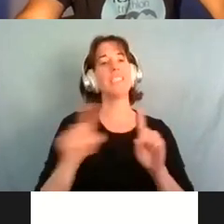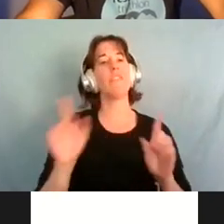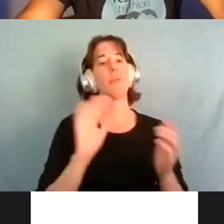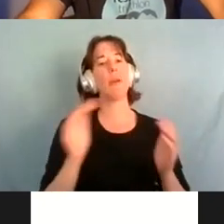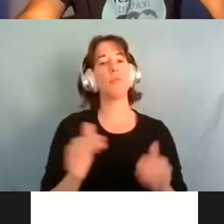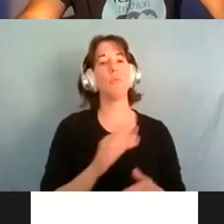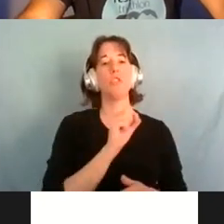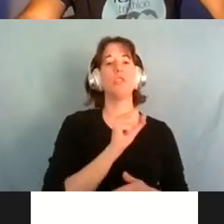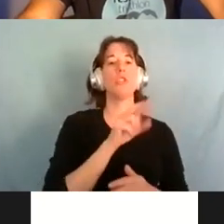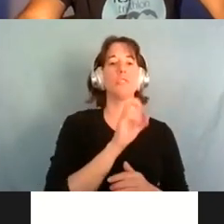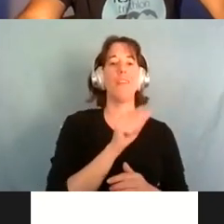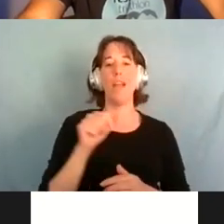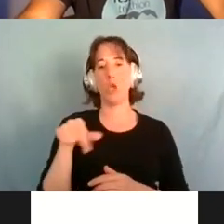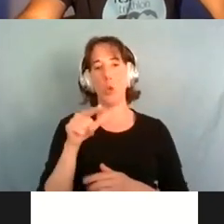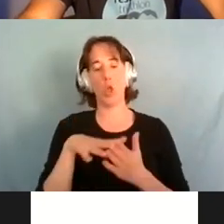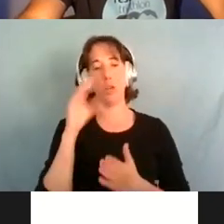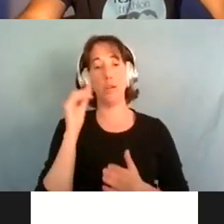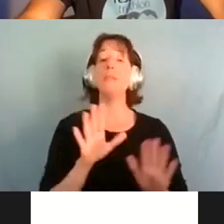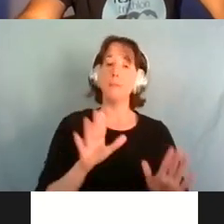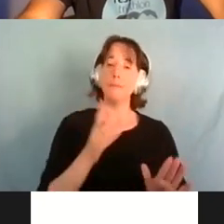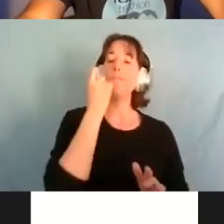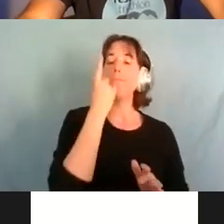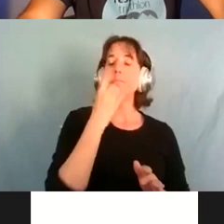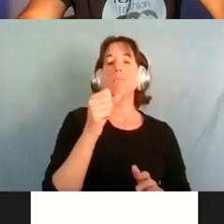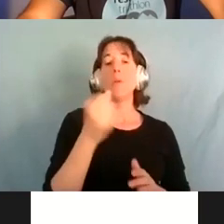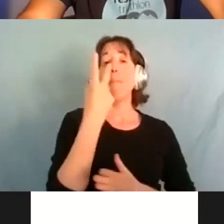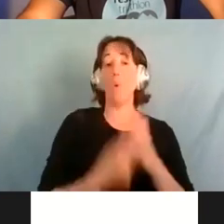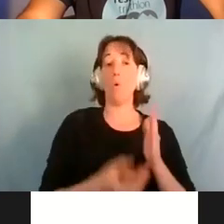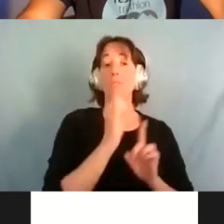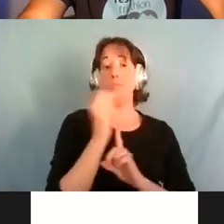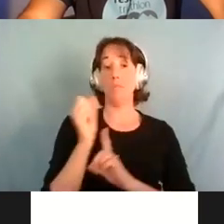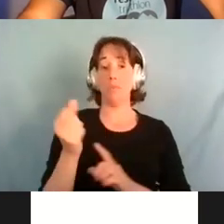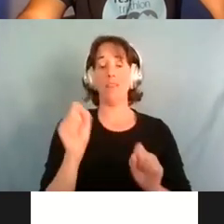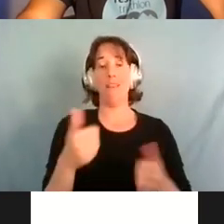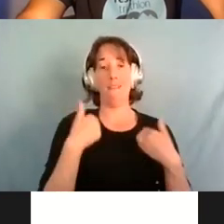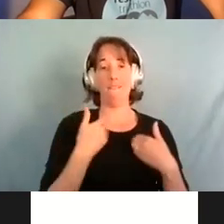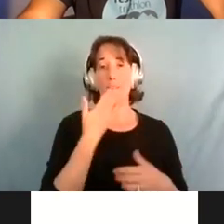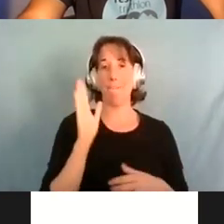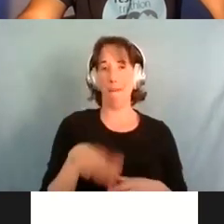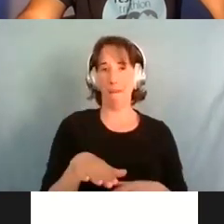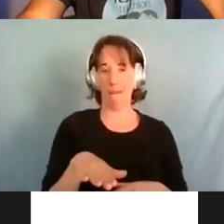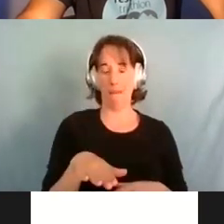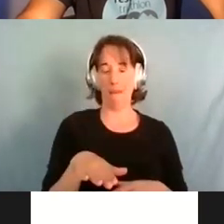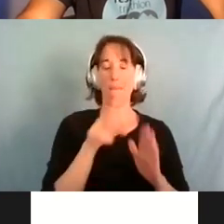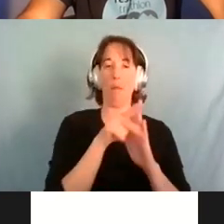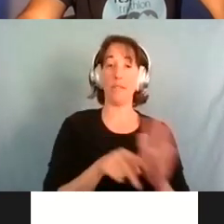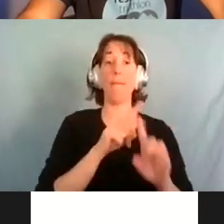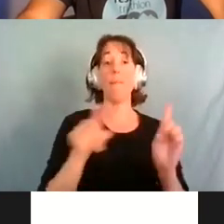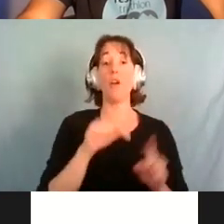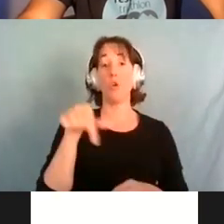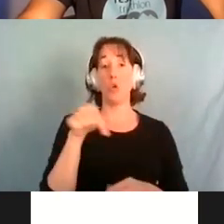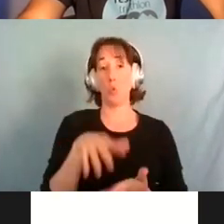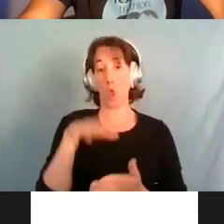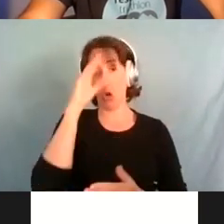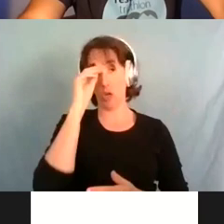you can start out with a bad policy, but Q-learning goes directly for